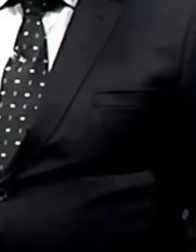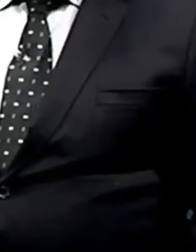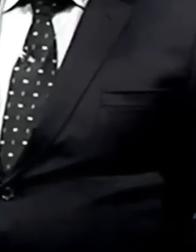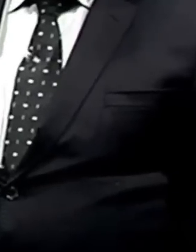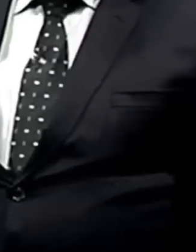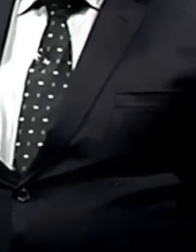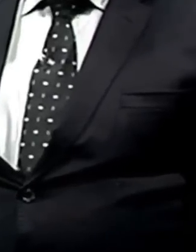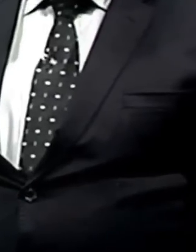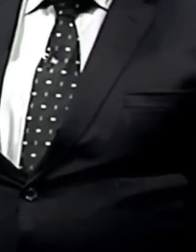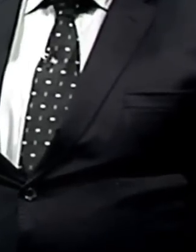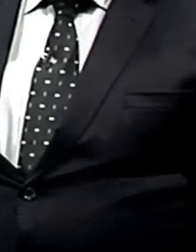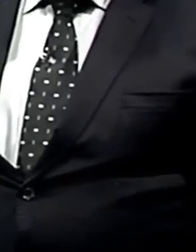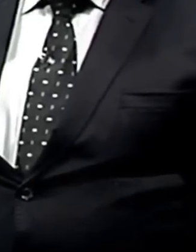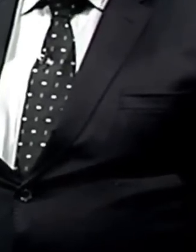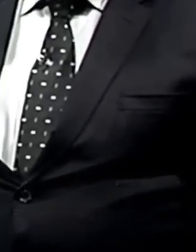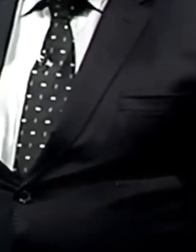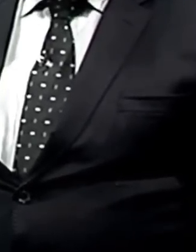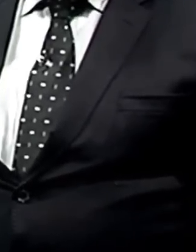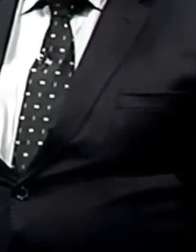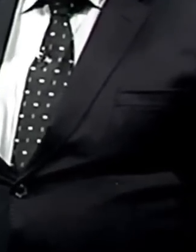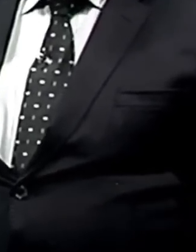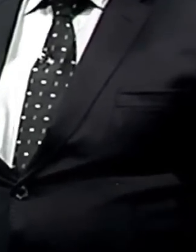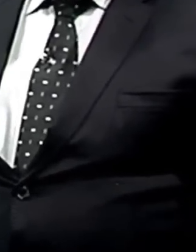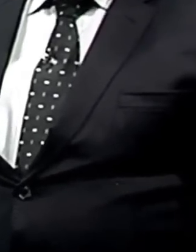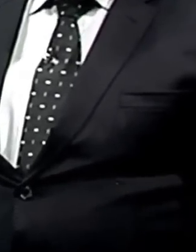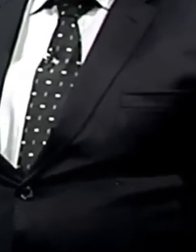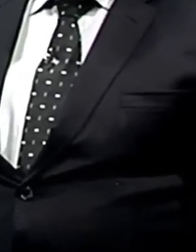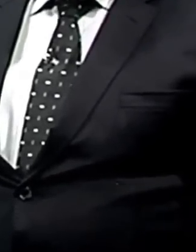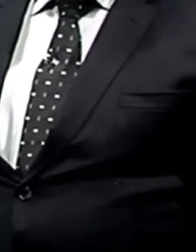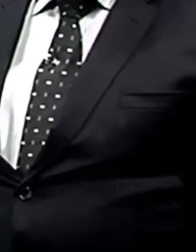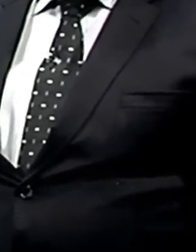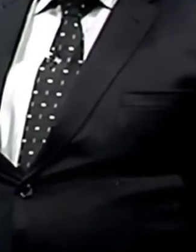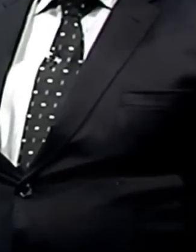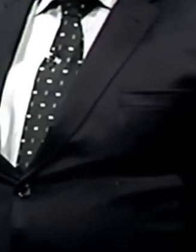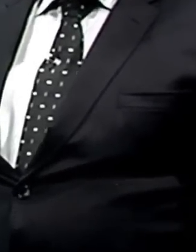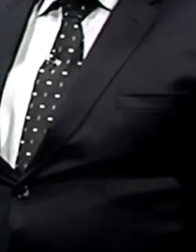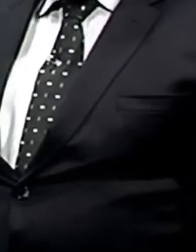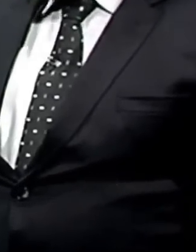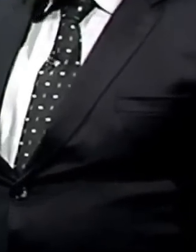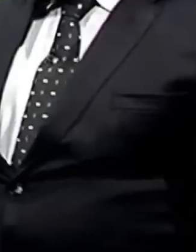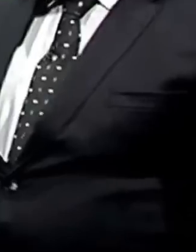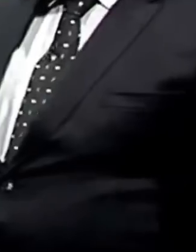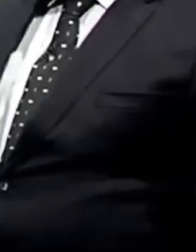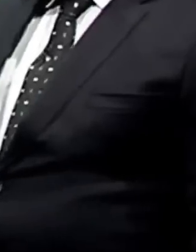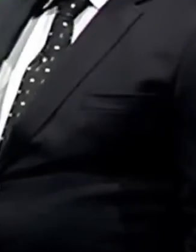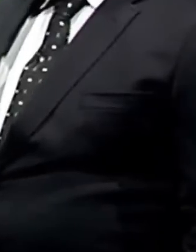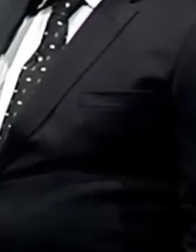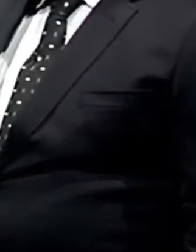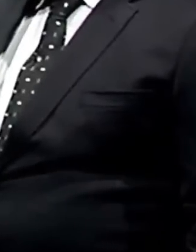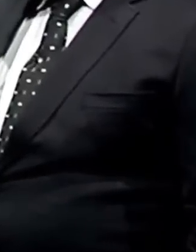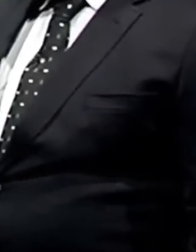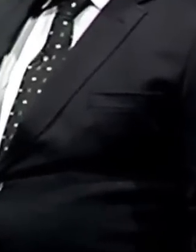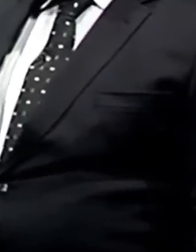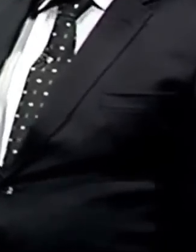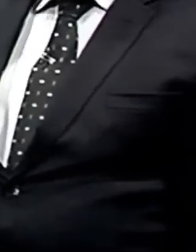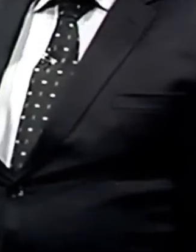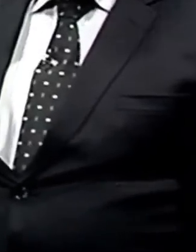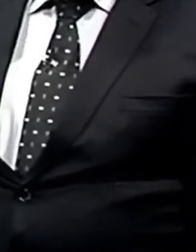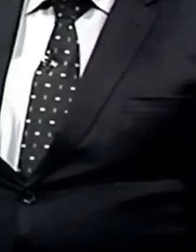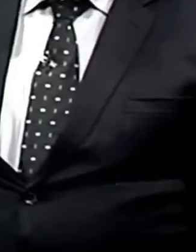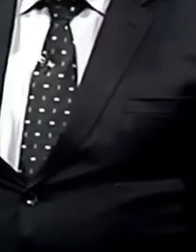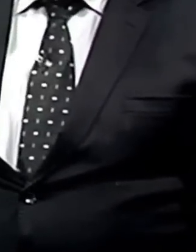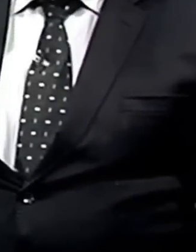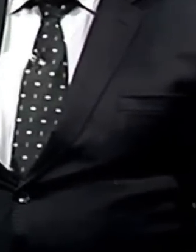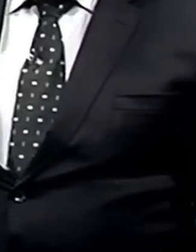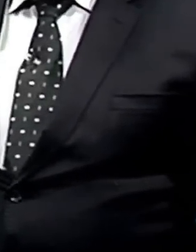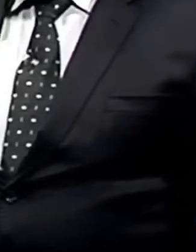mane Pietermaritzburg ha ile ka mane ka Vryheid e tla batla shome motho supileng me ha re shebile ka re province ya ne ka ba go tshabela teng ka le province ena le